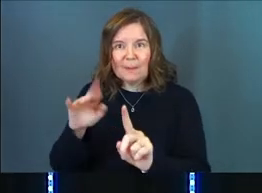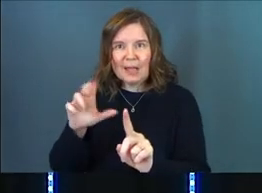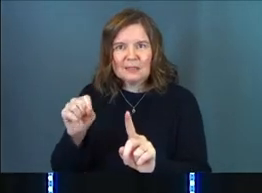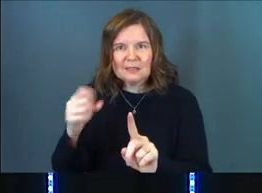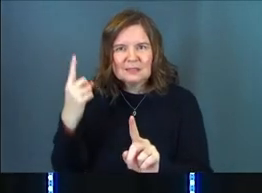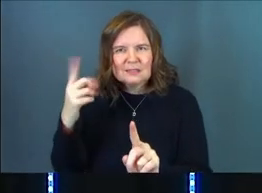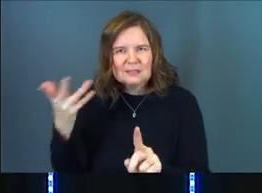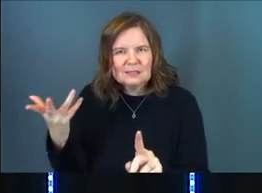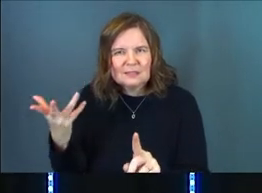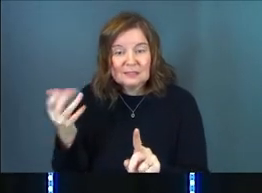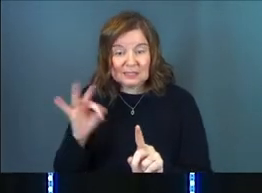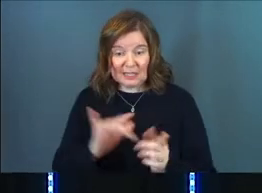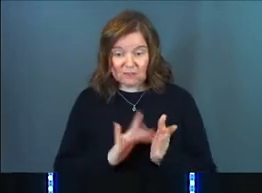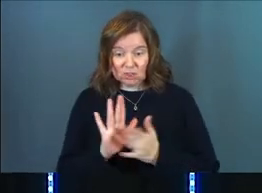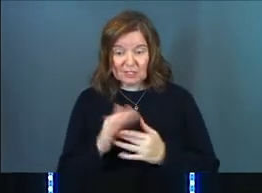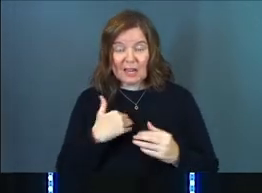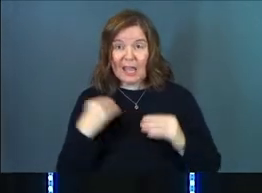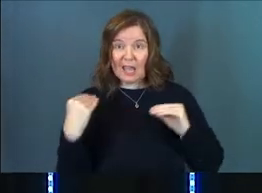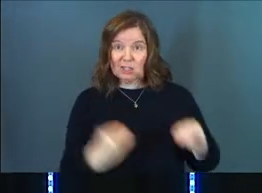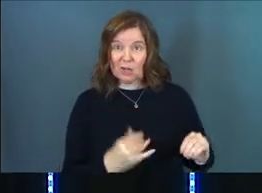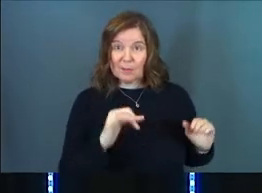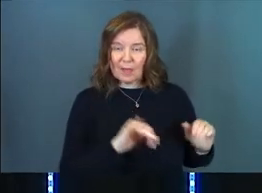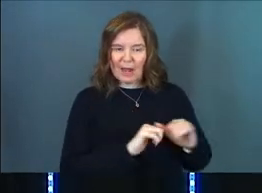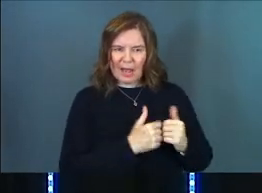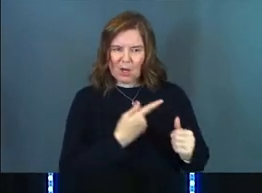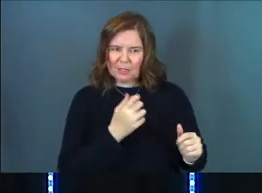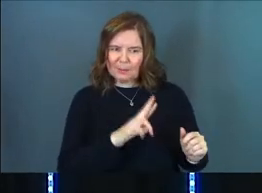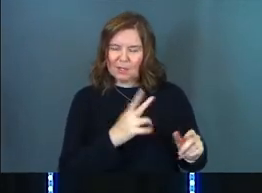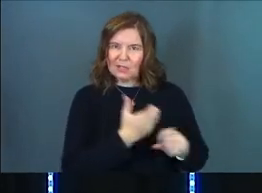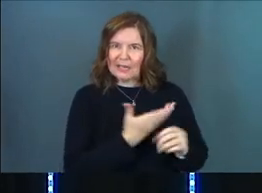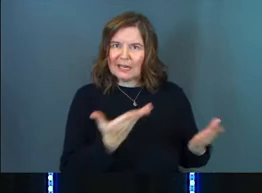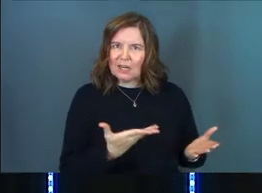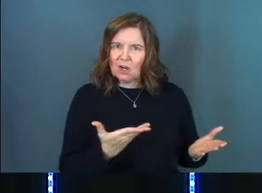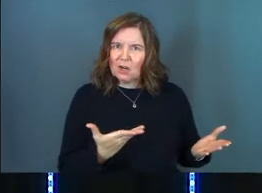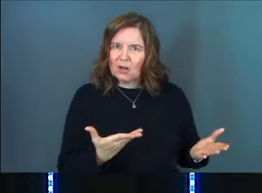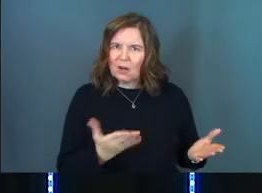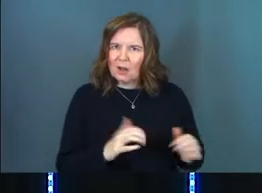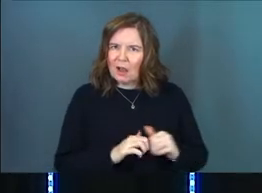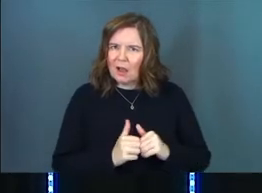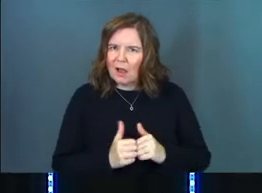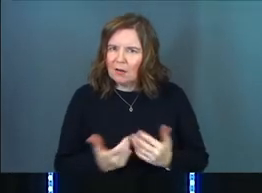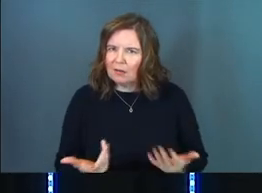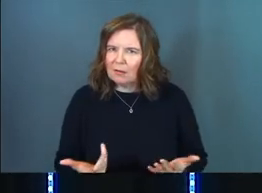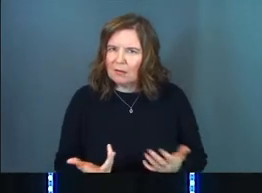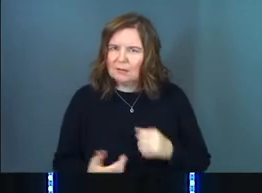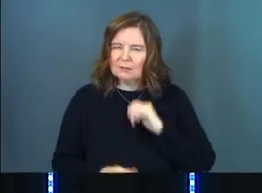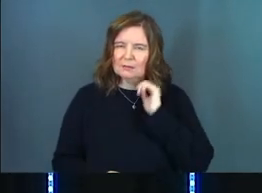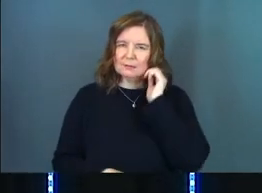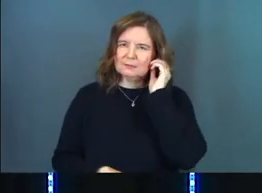Malchus? If Jesus had taught him that, how did Peter get here?